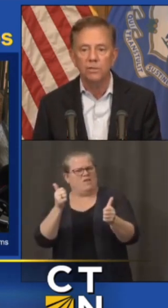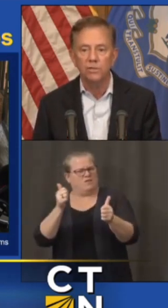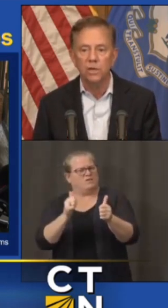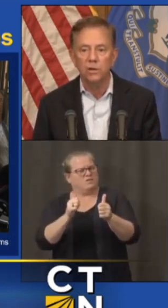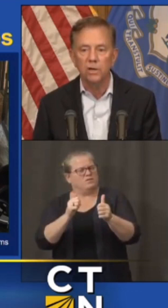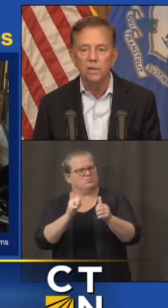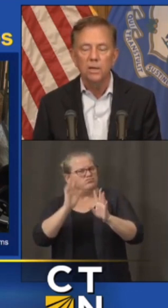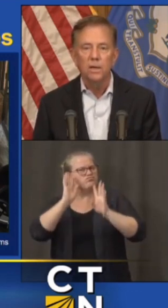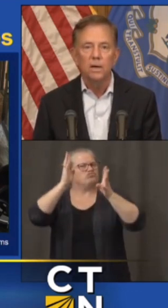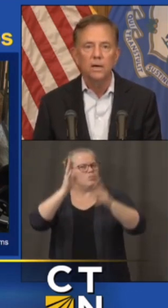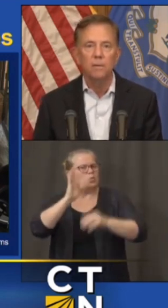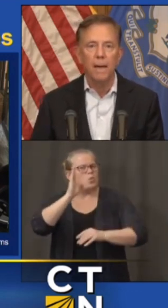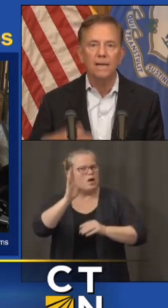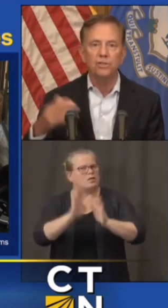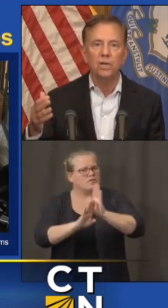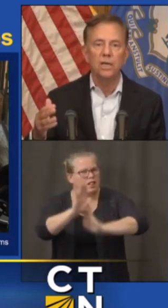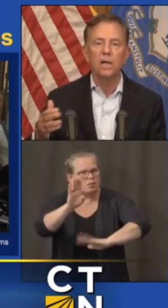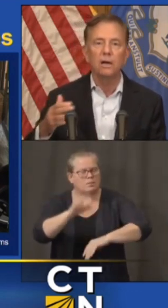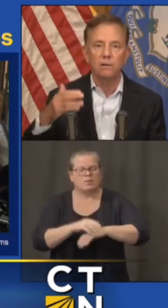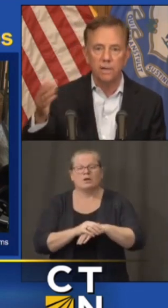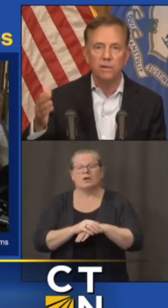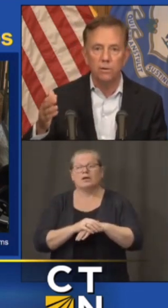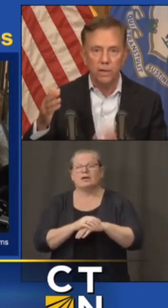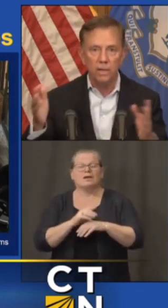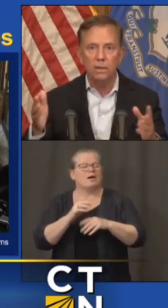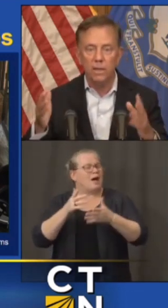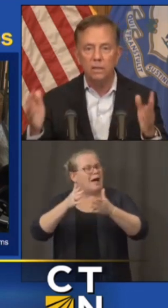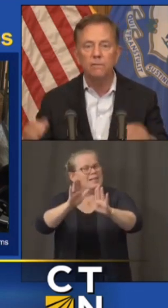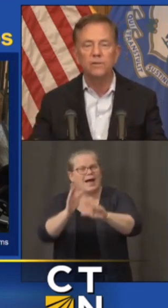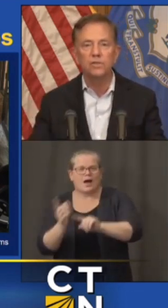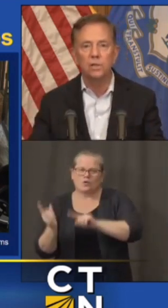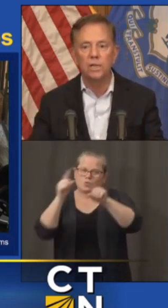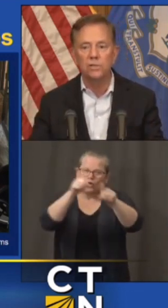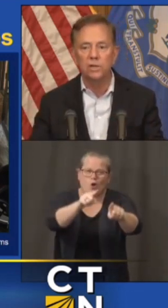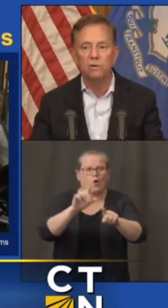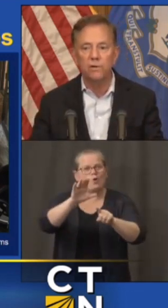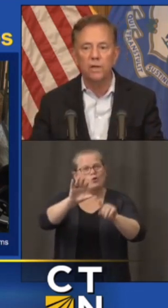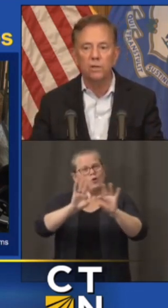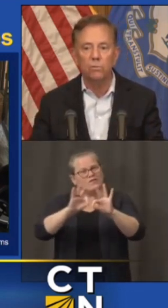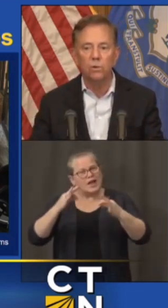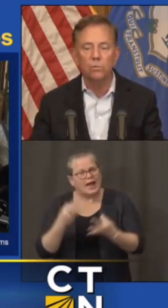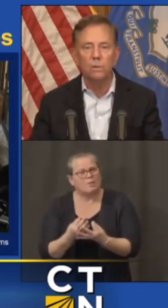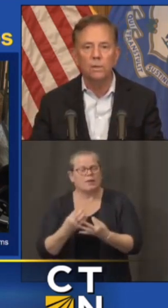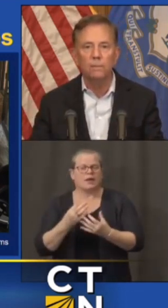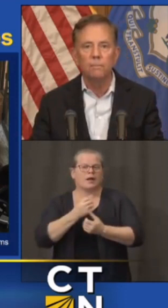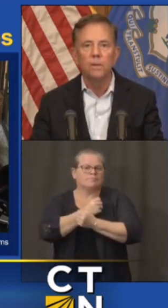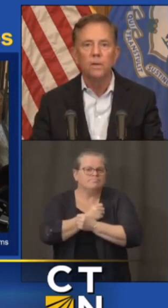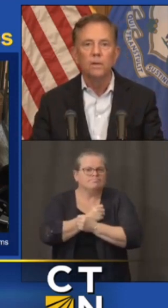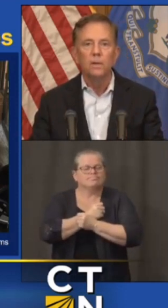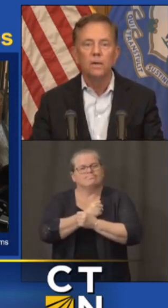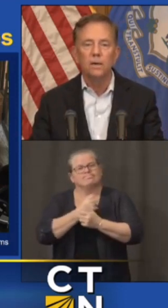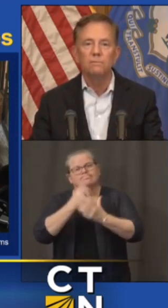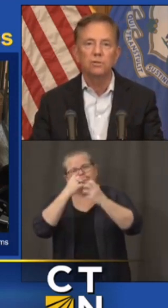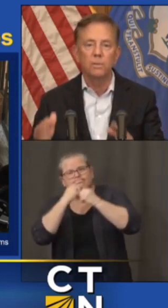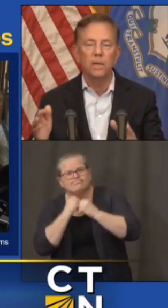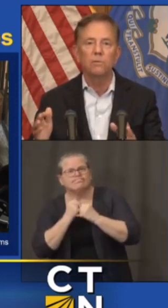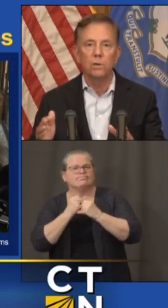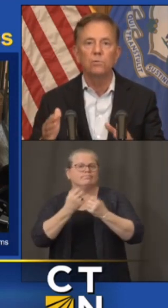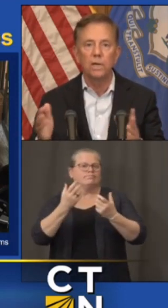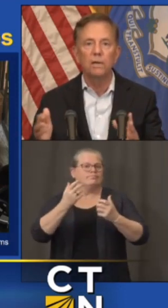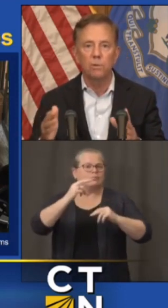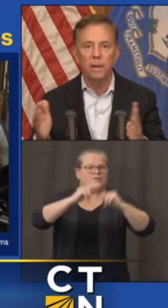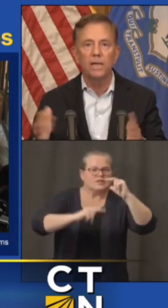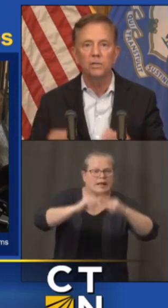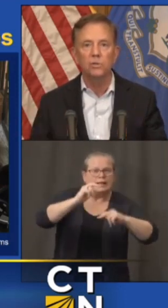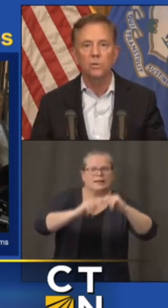as necessary. Compassionate care, you know, in the facility itself, in the room, somebody in